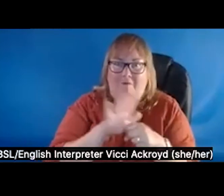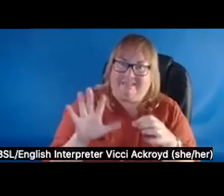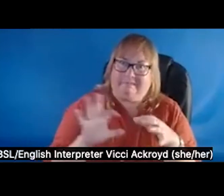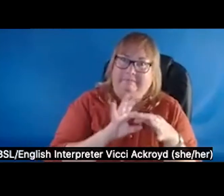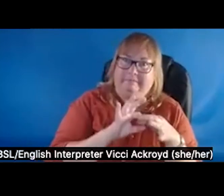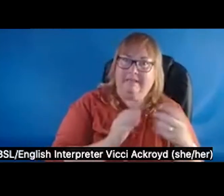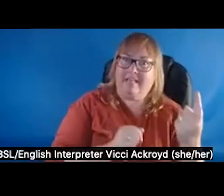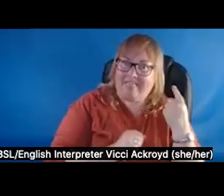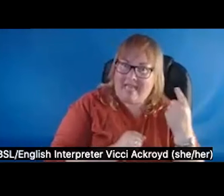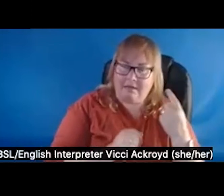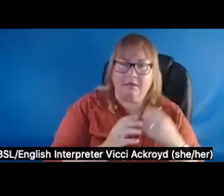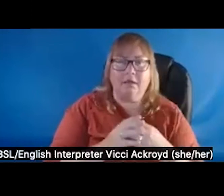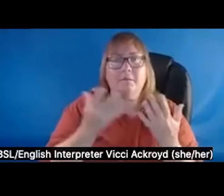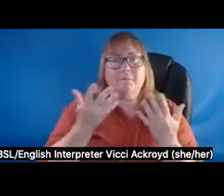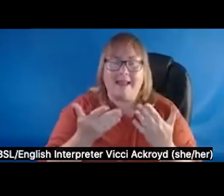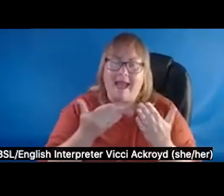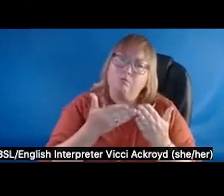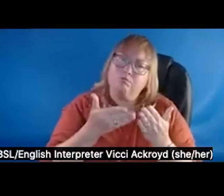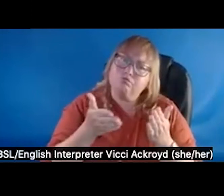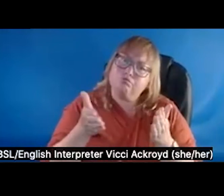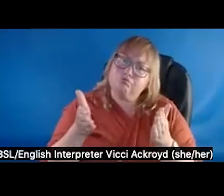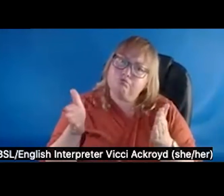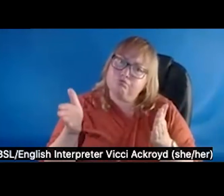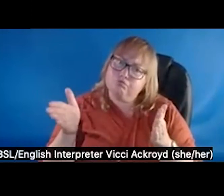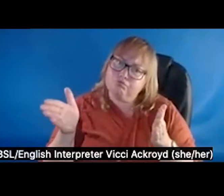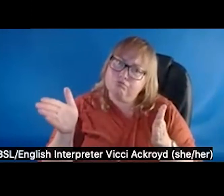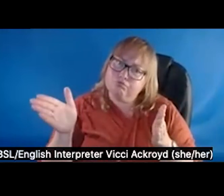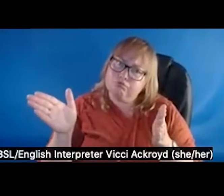but now it's kind of expanded somewhat to include